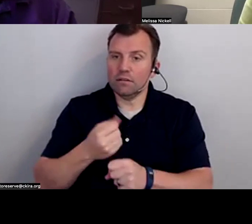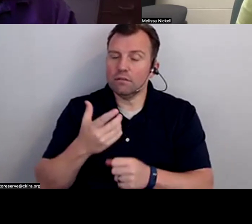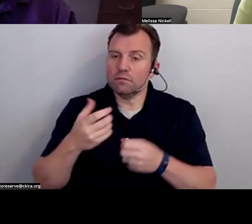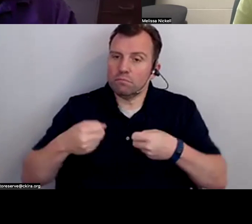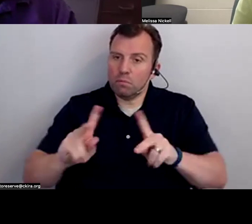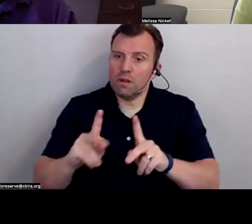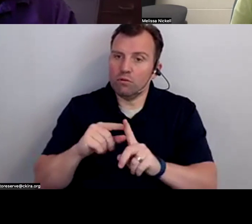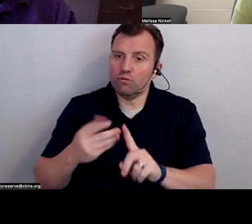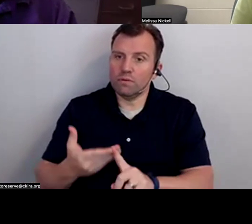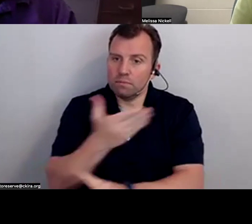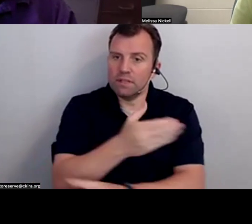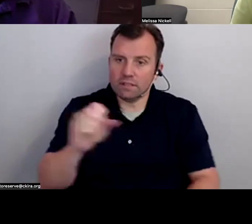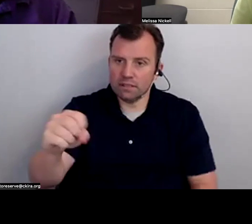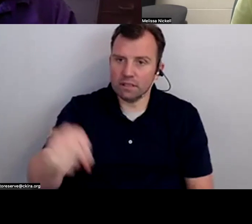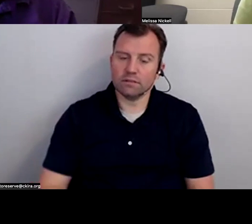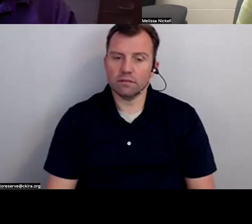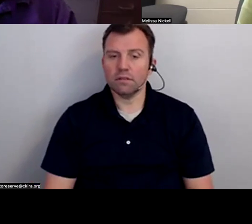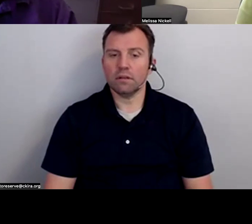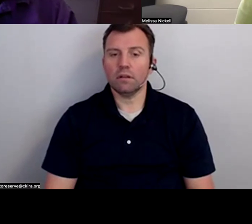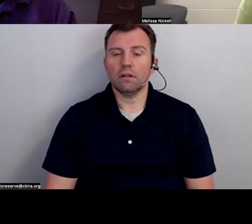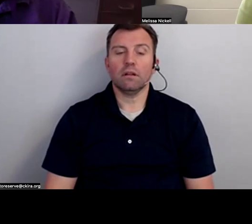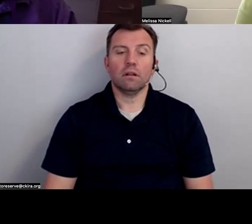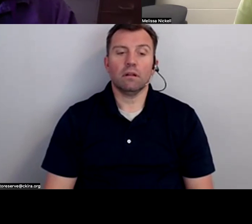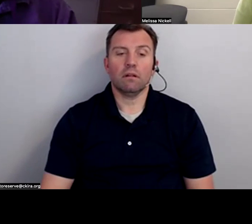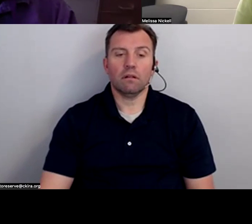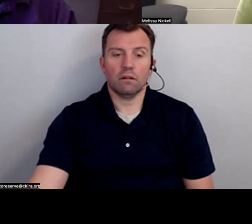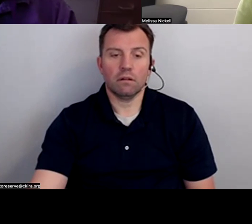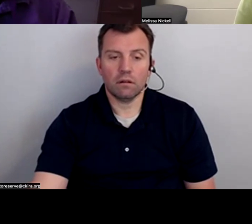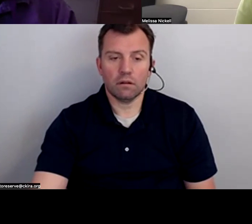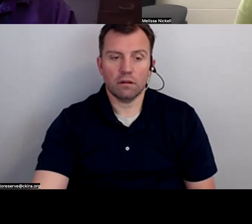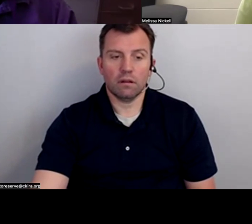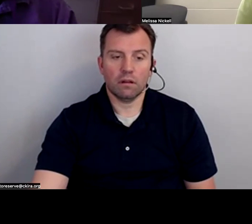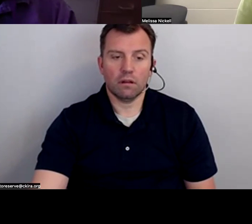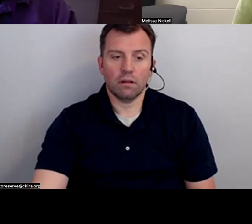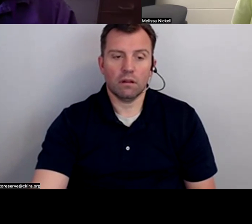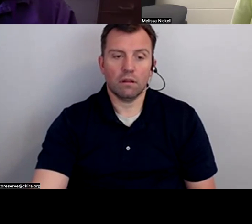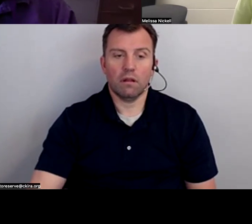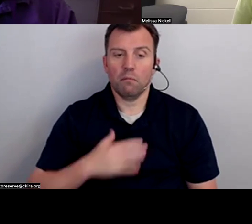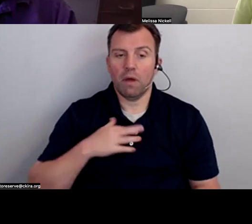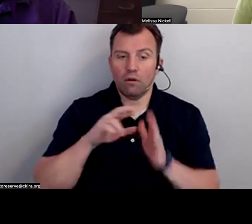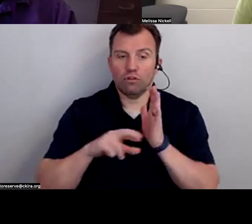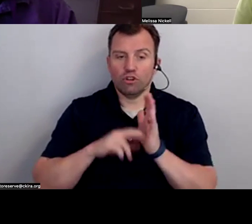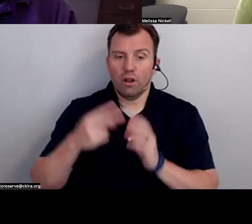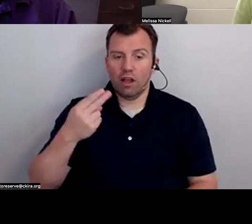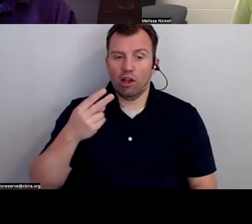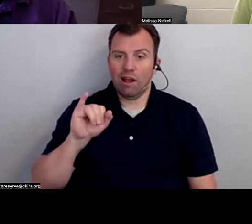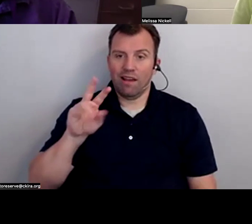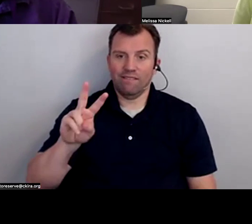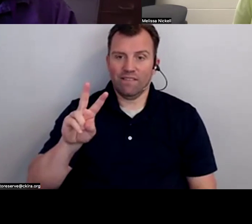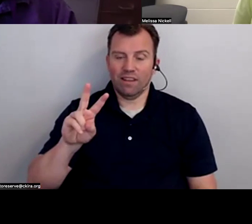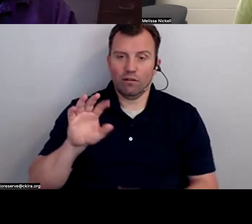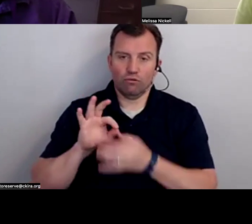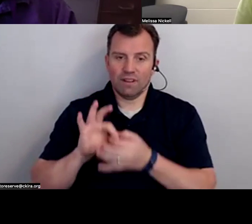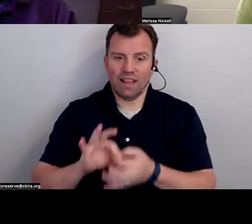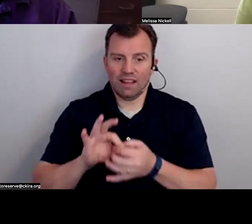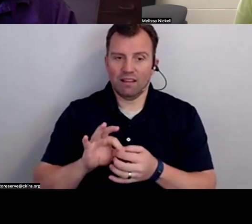allowable. Mm-hmm. All right, next question says, my research is HIV related. It is more of